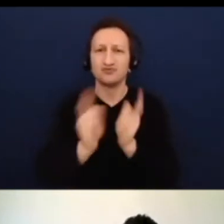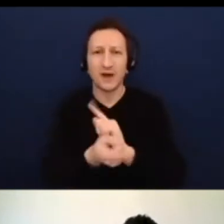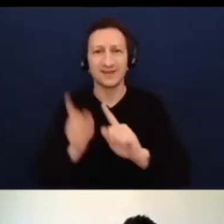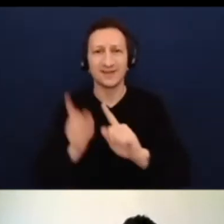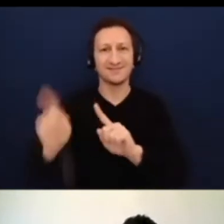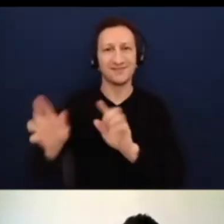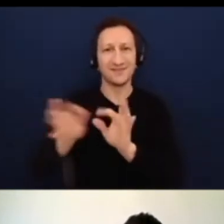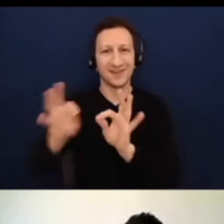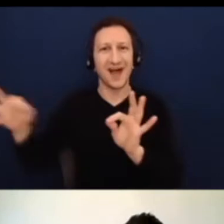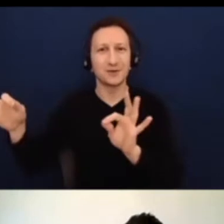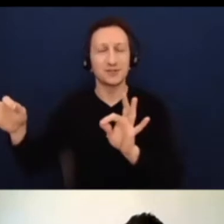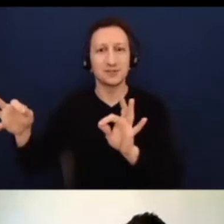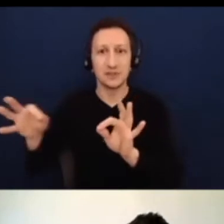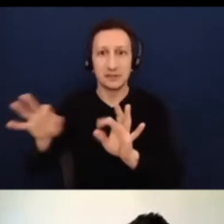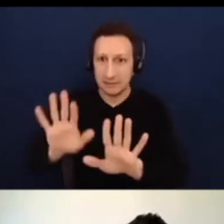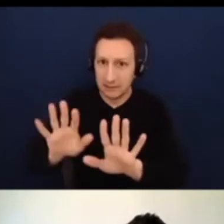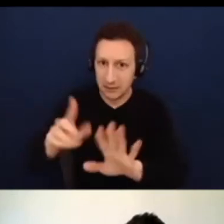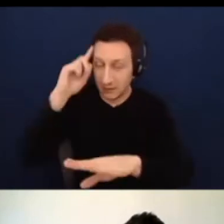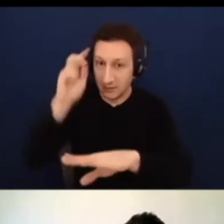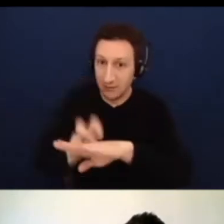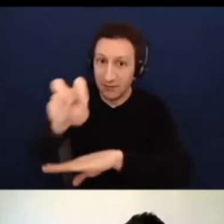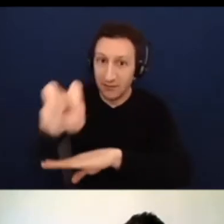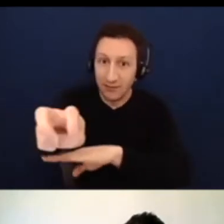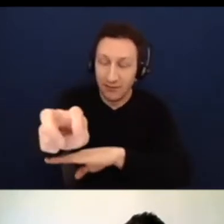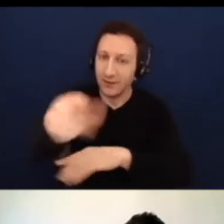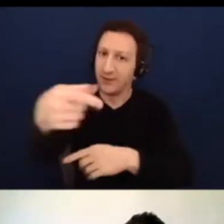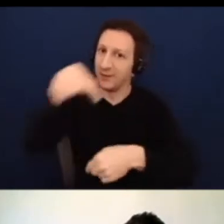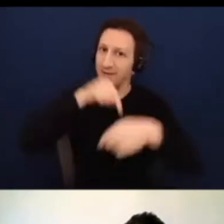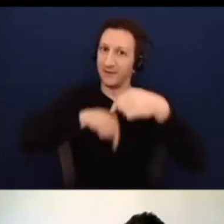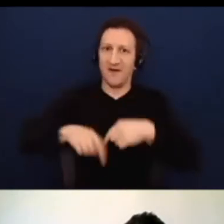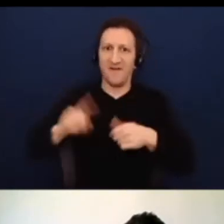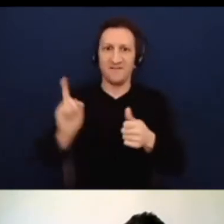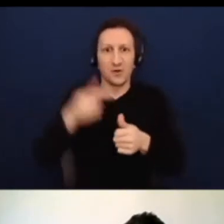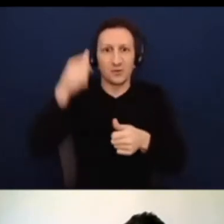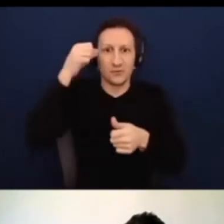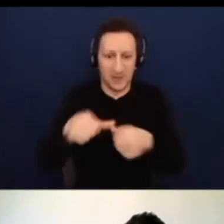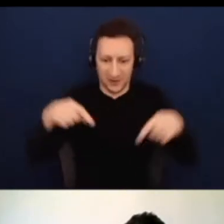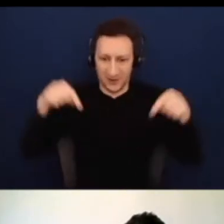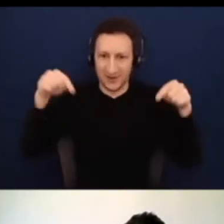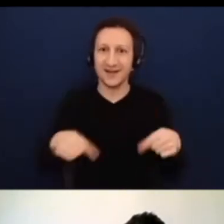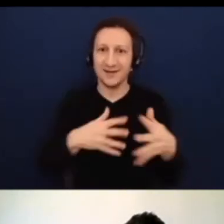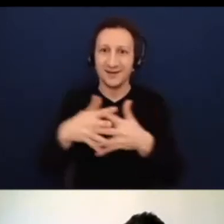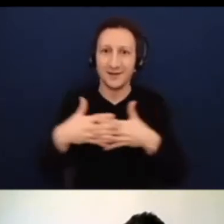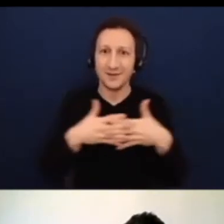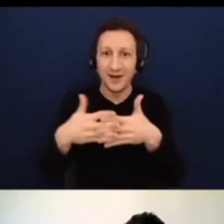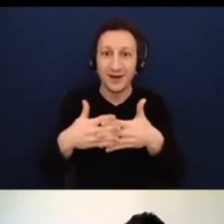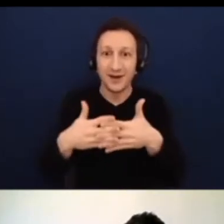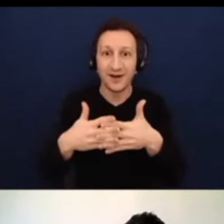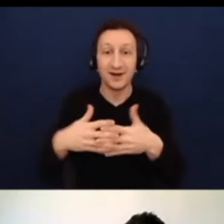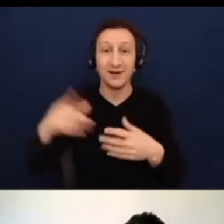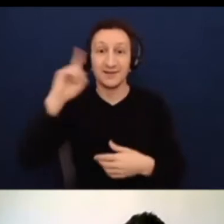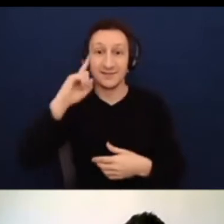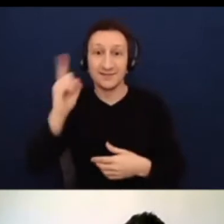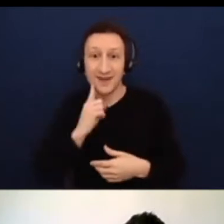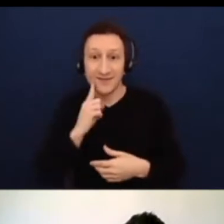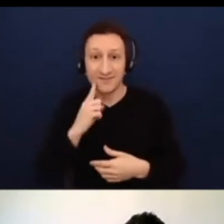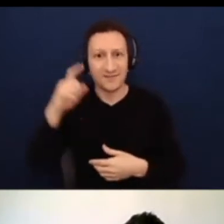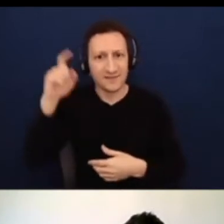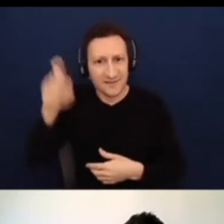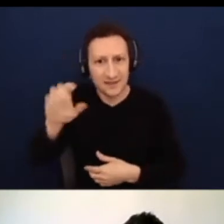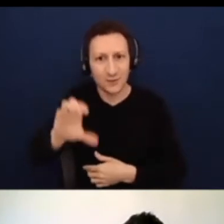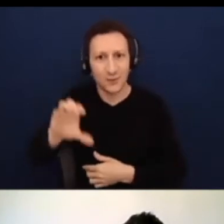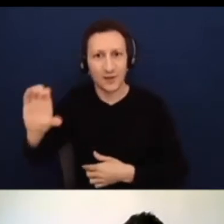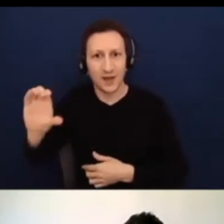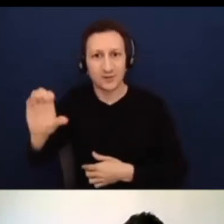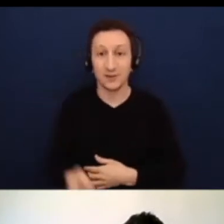our own native language has two languages which sometimes are overlooked. And that is the language of captions for the deaf and hard of